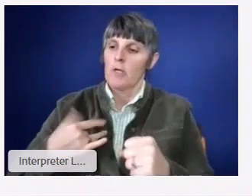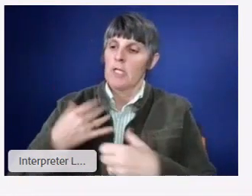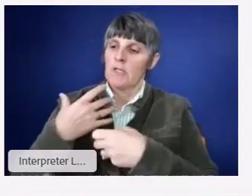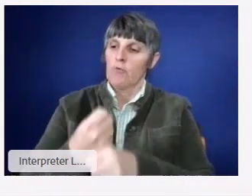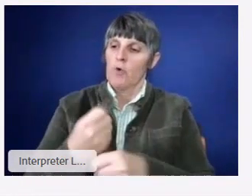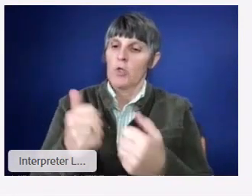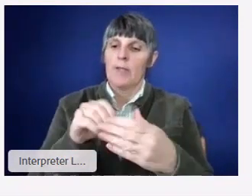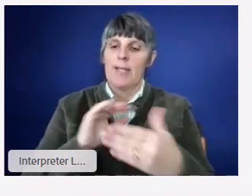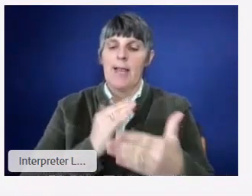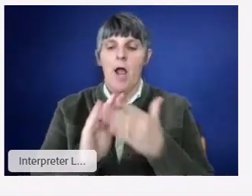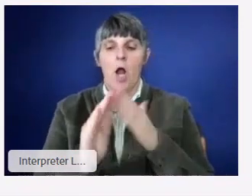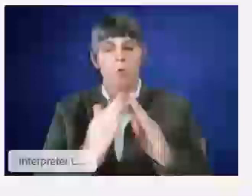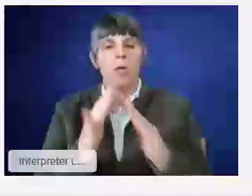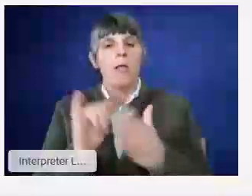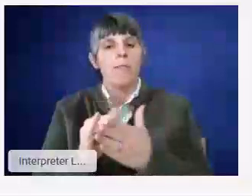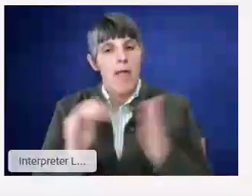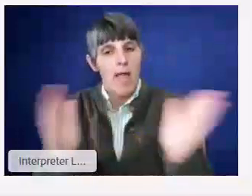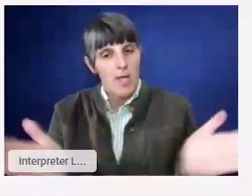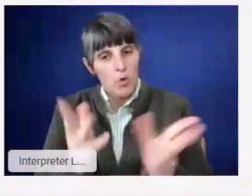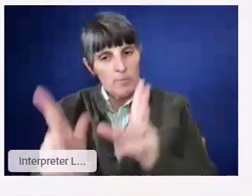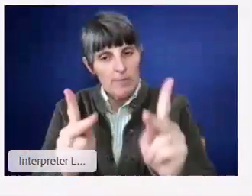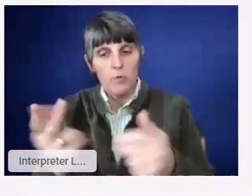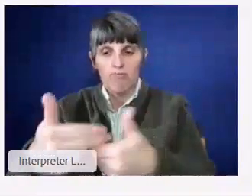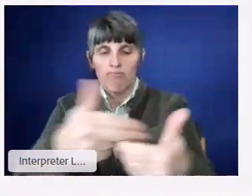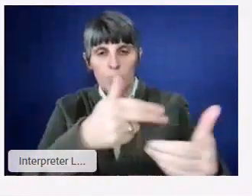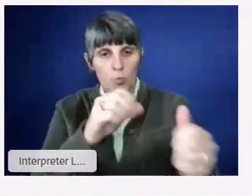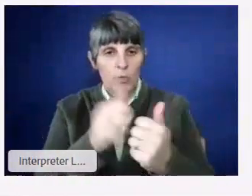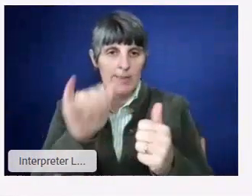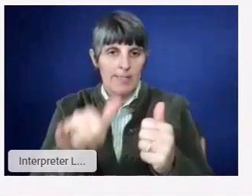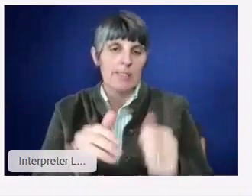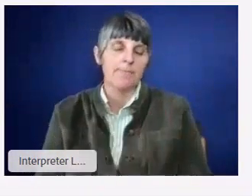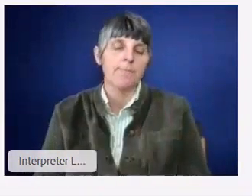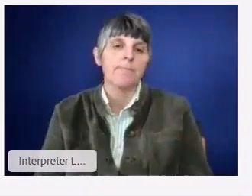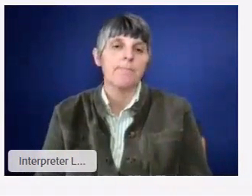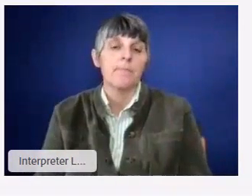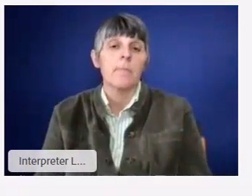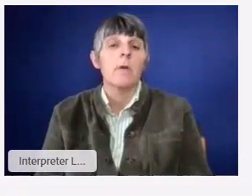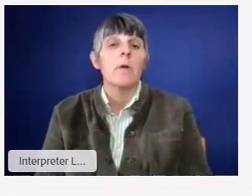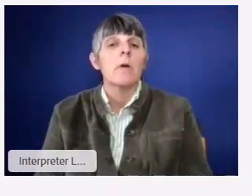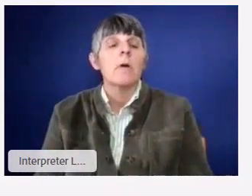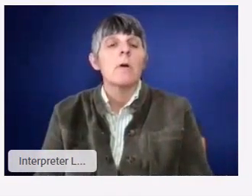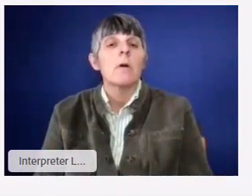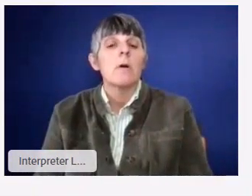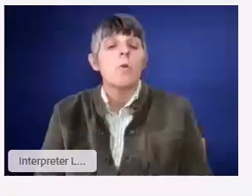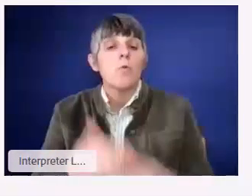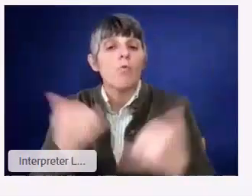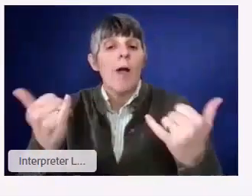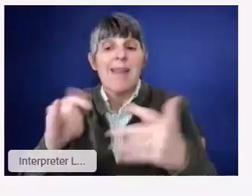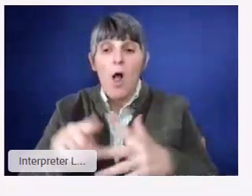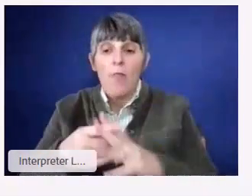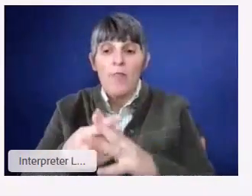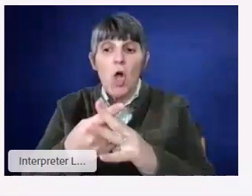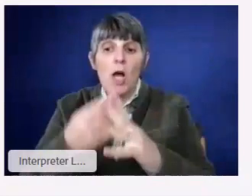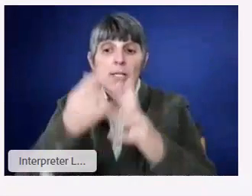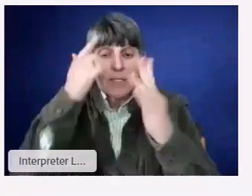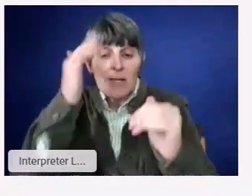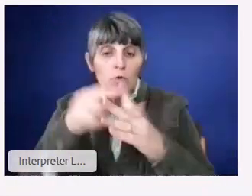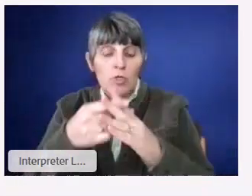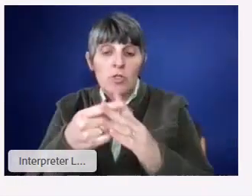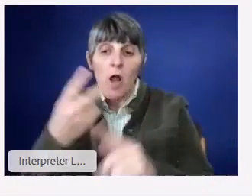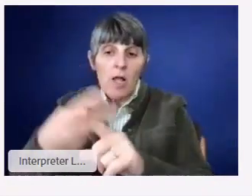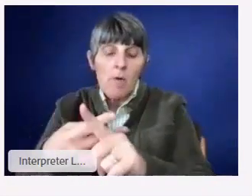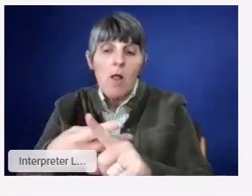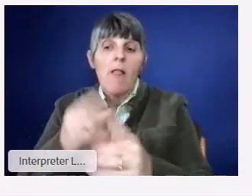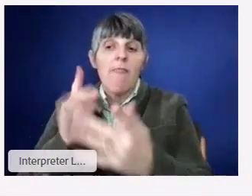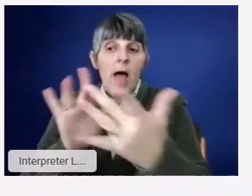our community that encourages people to participate in its deployment. The soft launch is currently scheduled to take place in a couple of months, and the outreach